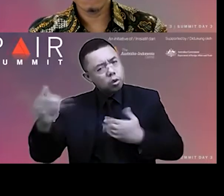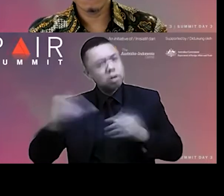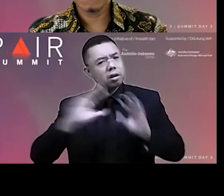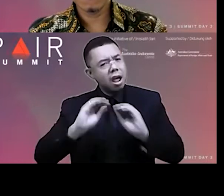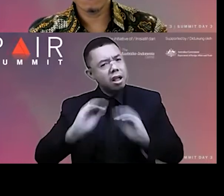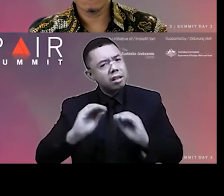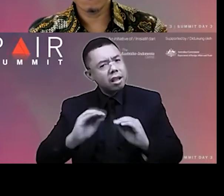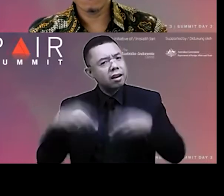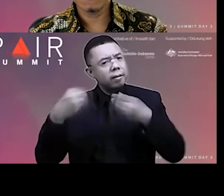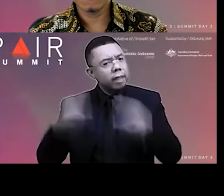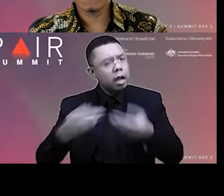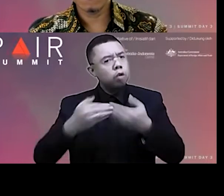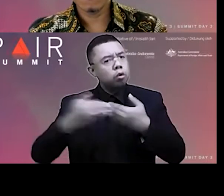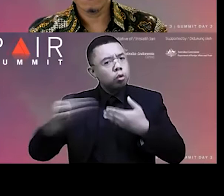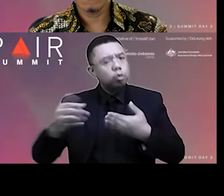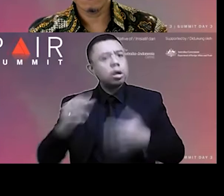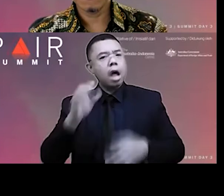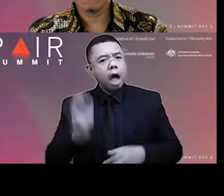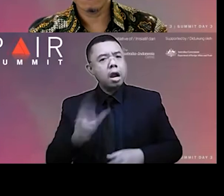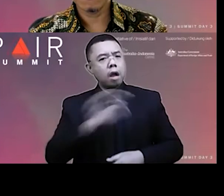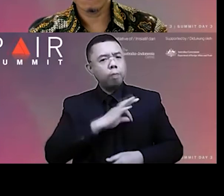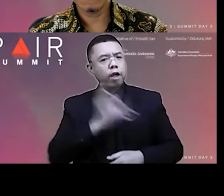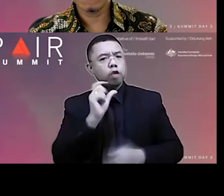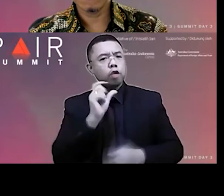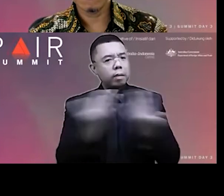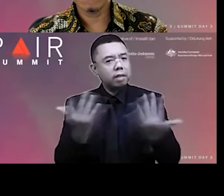an example of a way to help these workers?